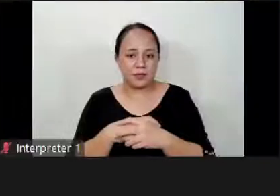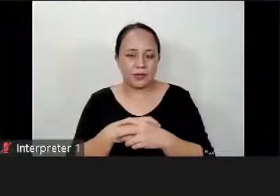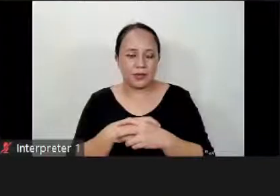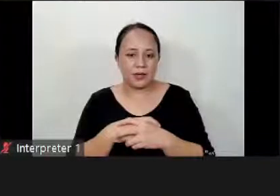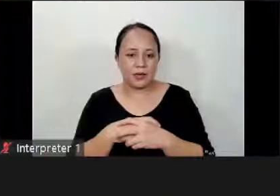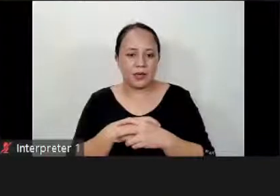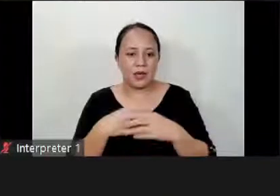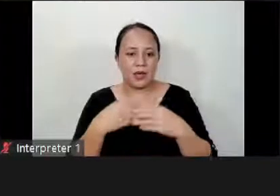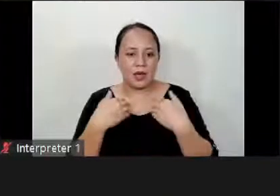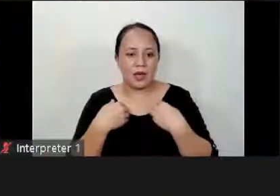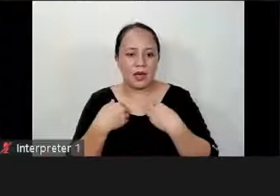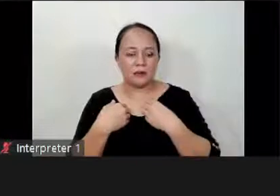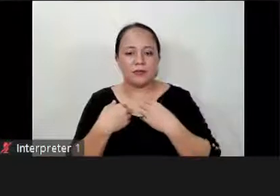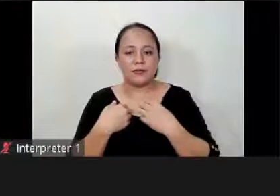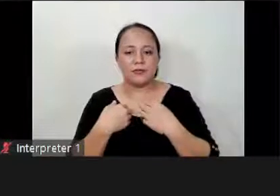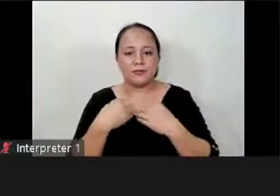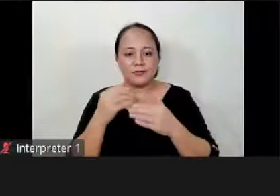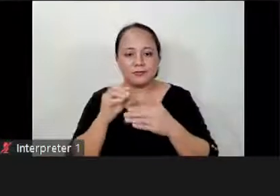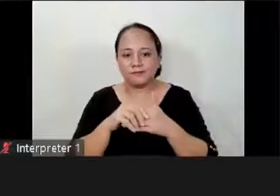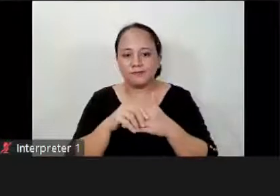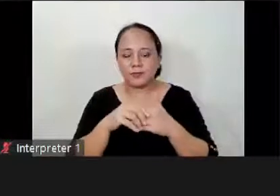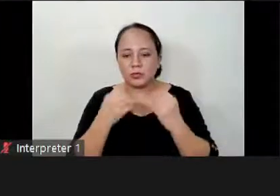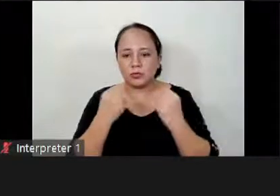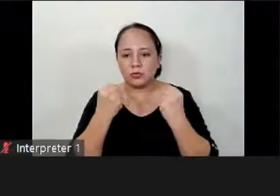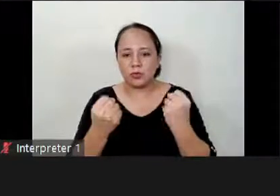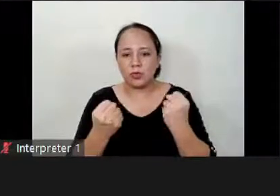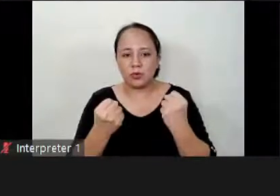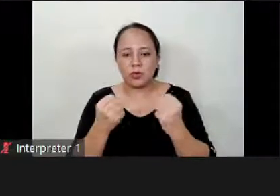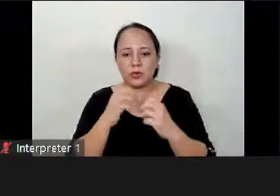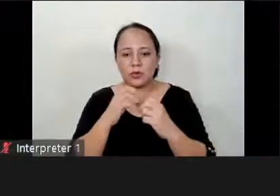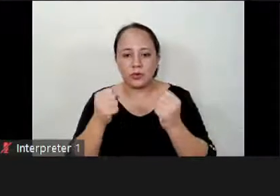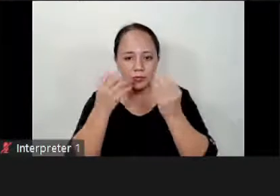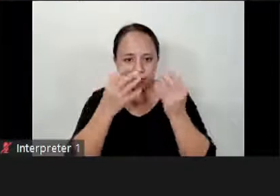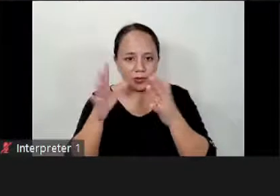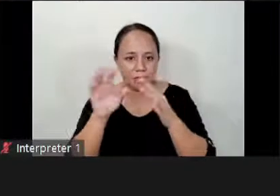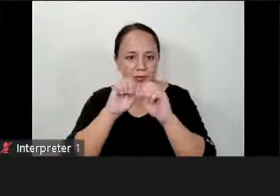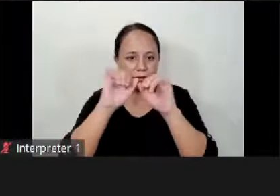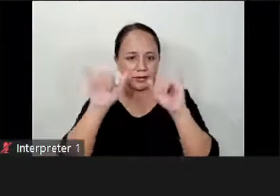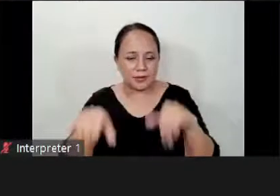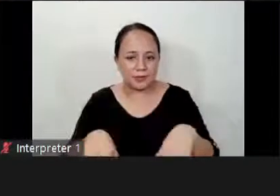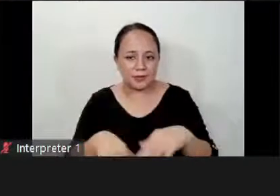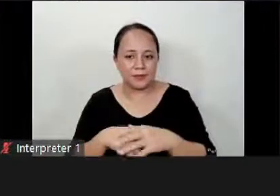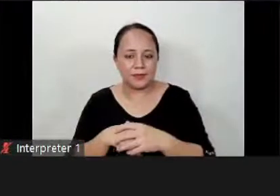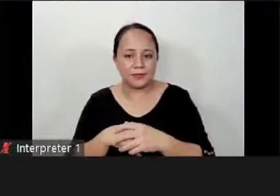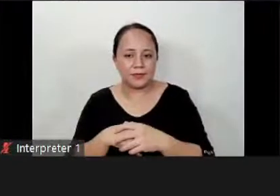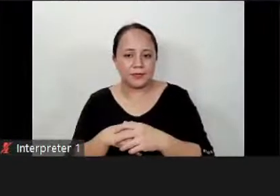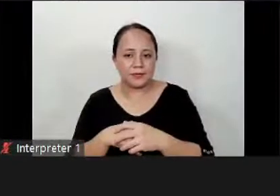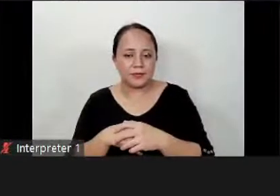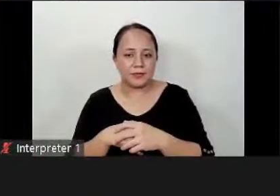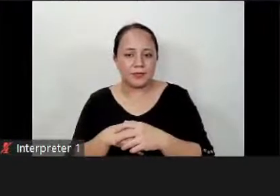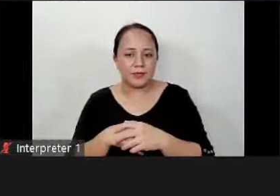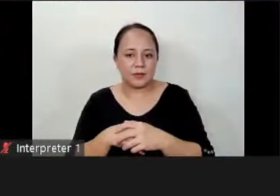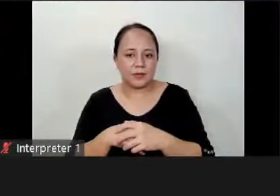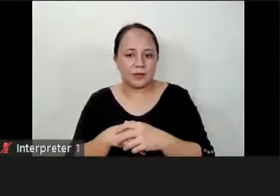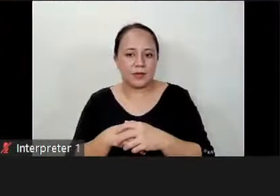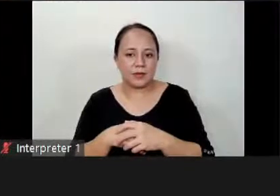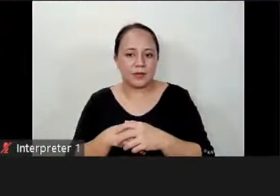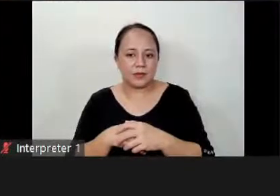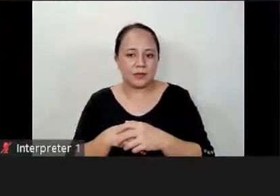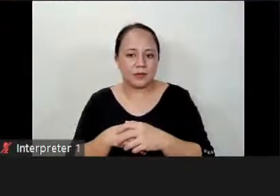existing robust information system in place that